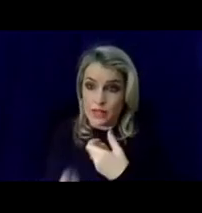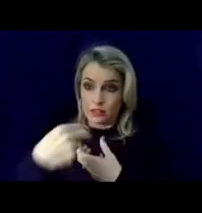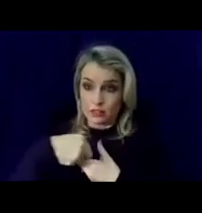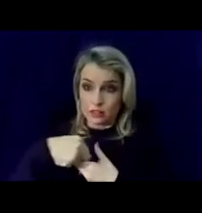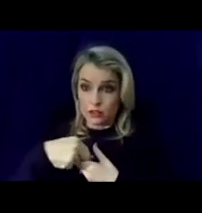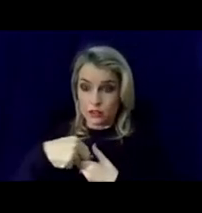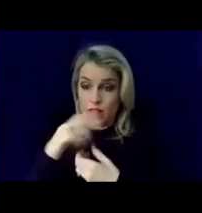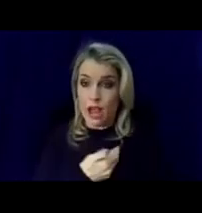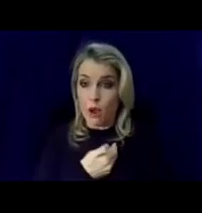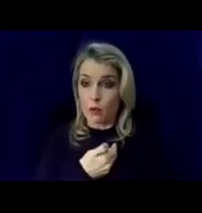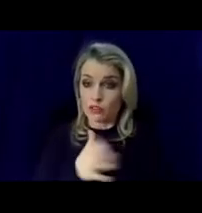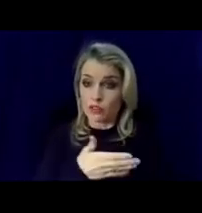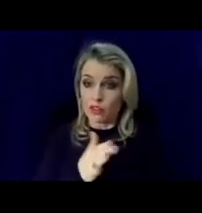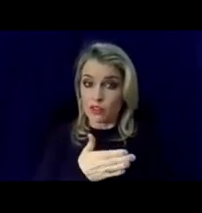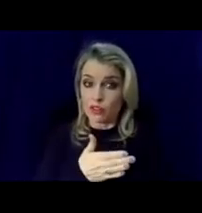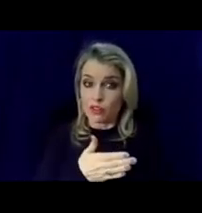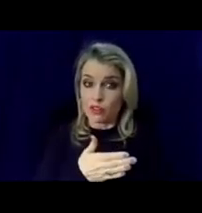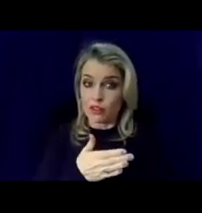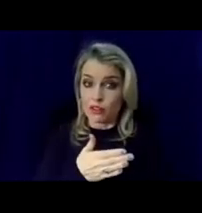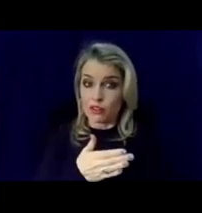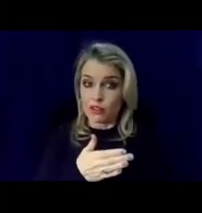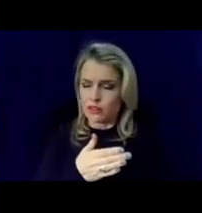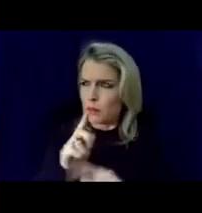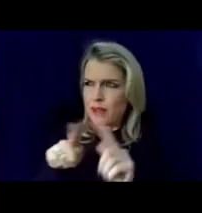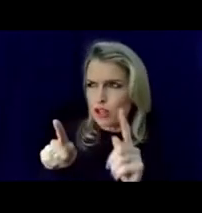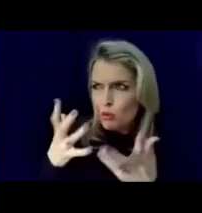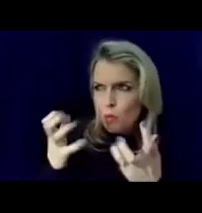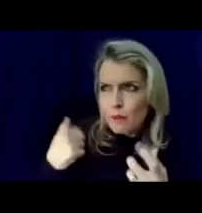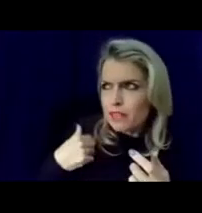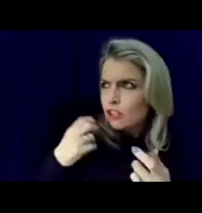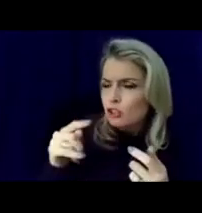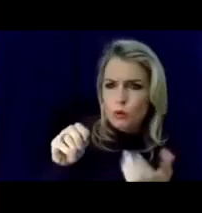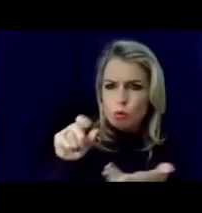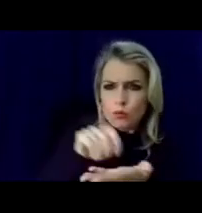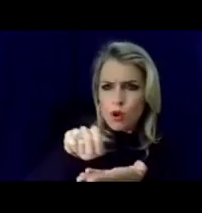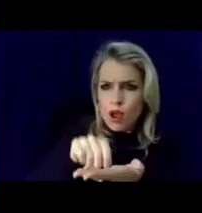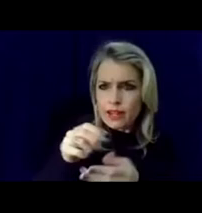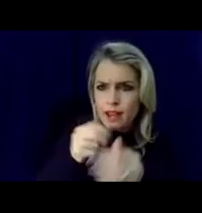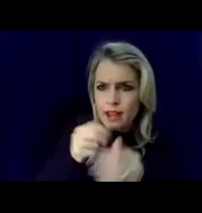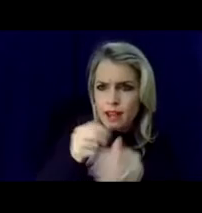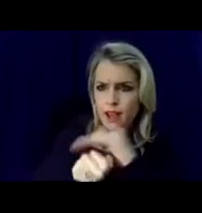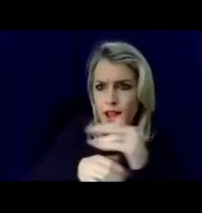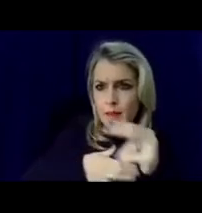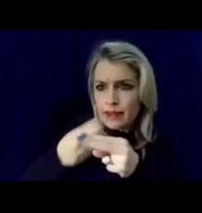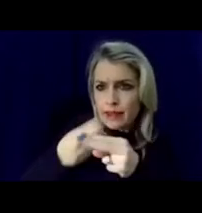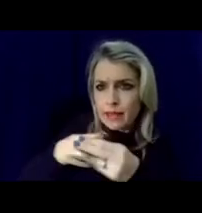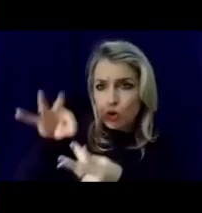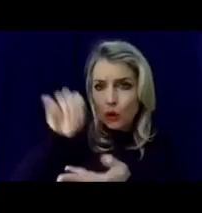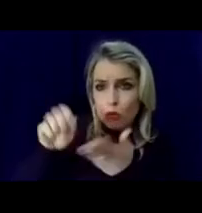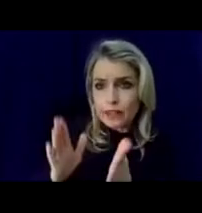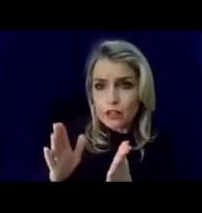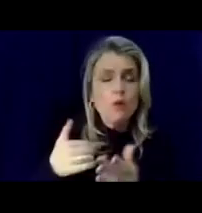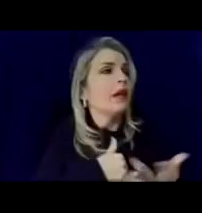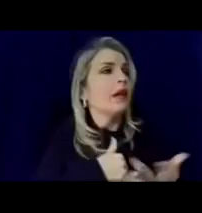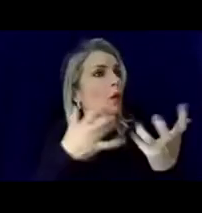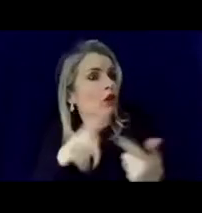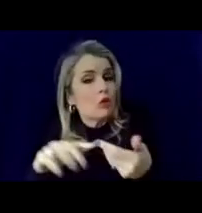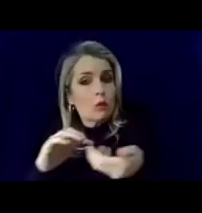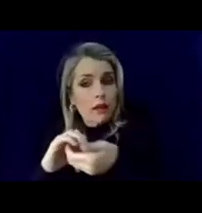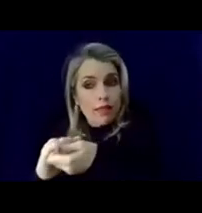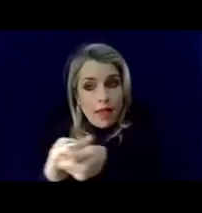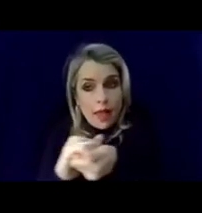contribute. But you want me to ghostwrite? We want you to